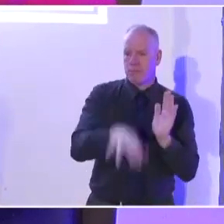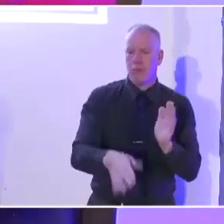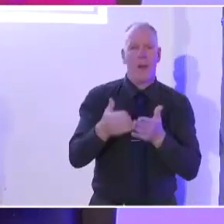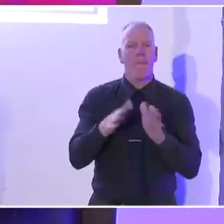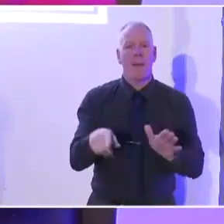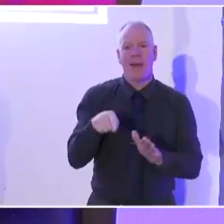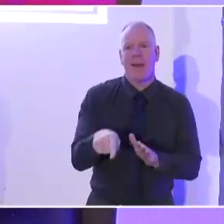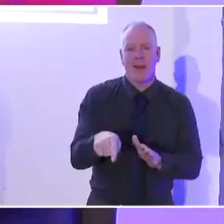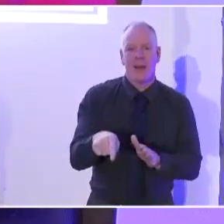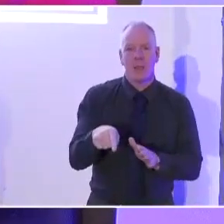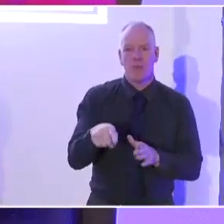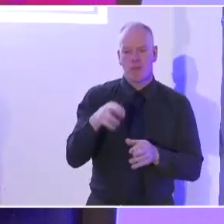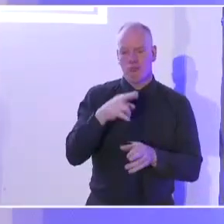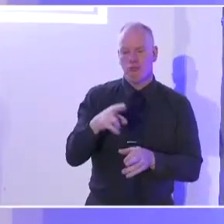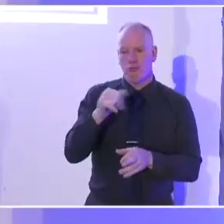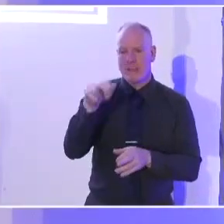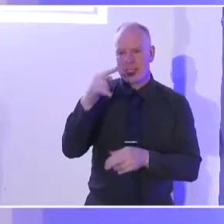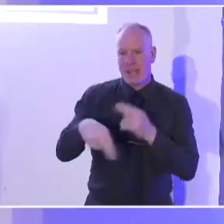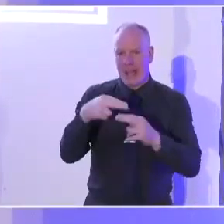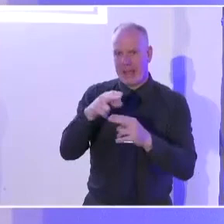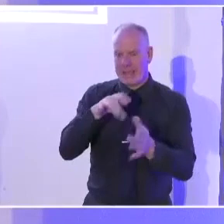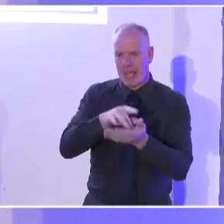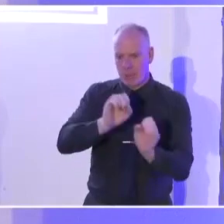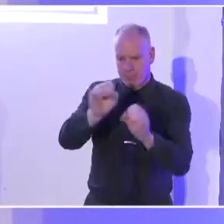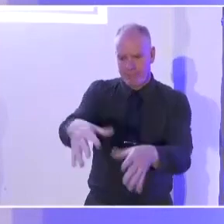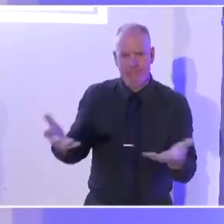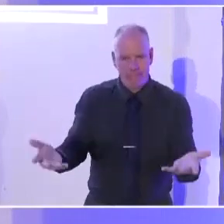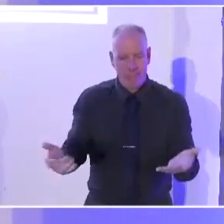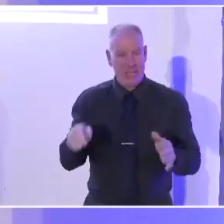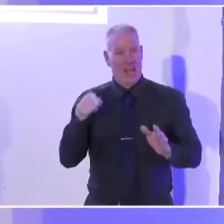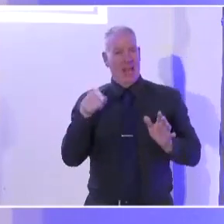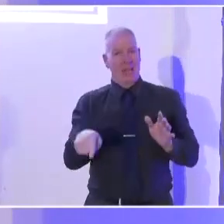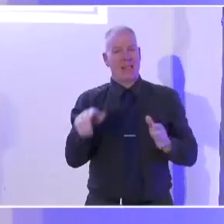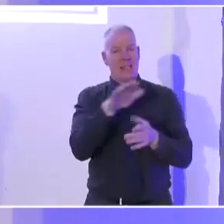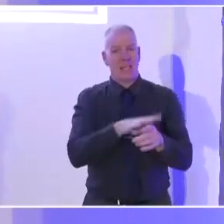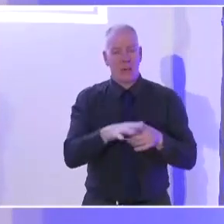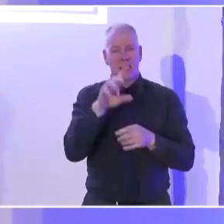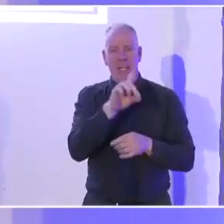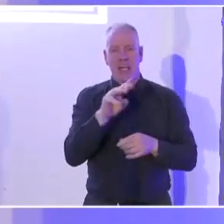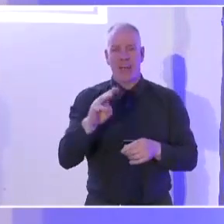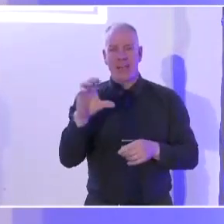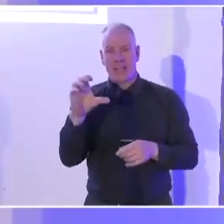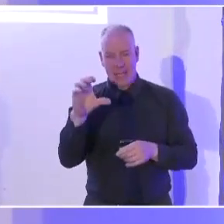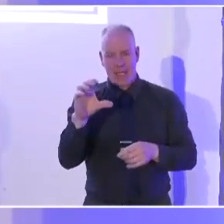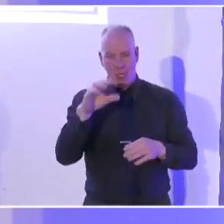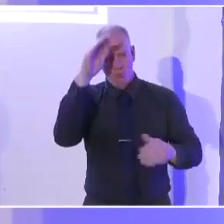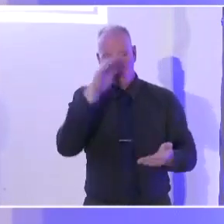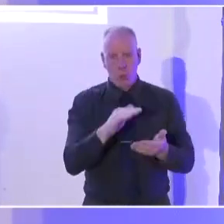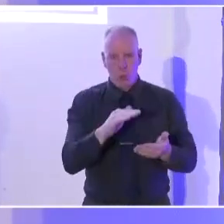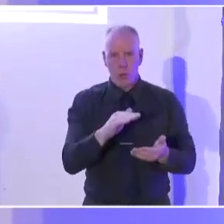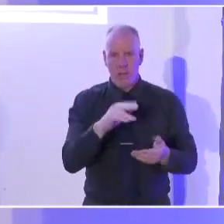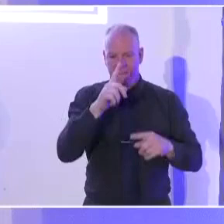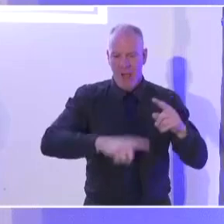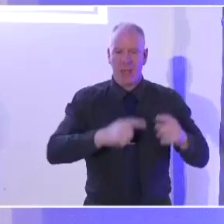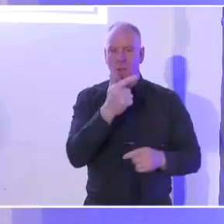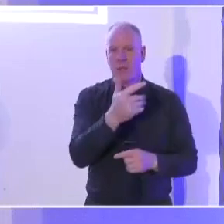public recycling center. And in that case, the DPC reduced the fine by €25,000.